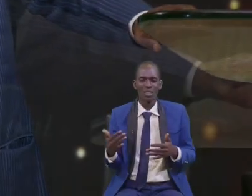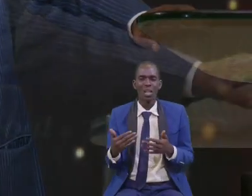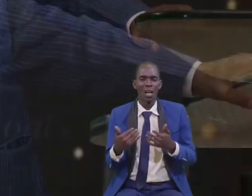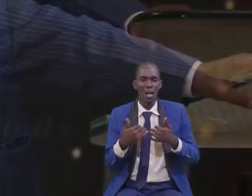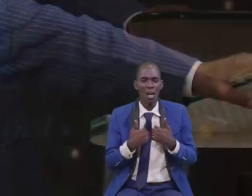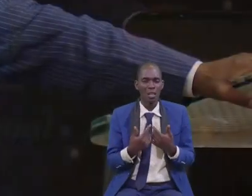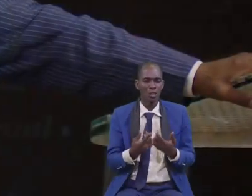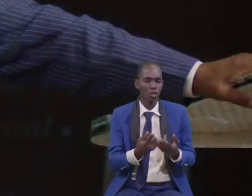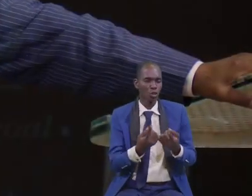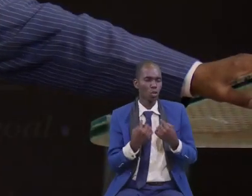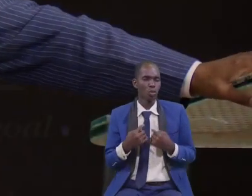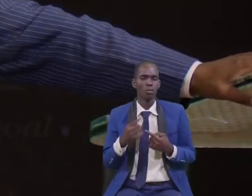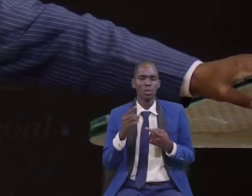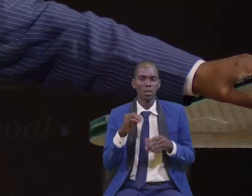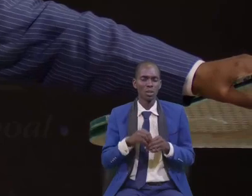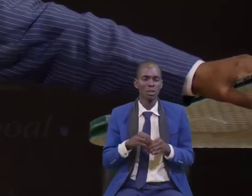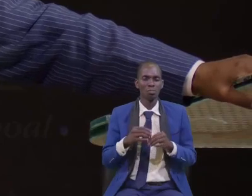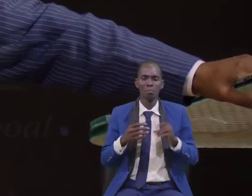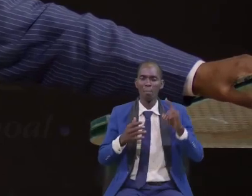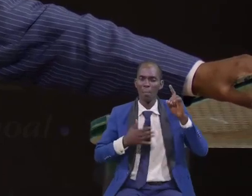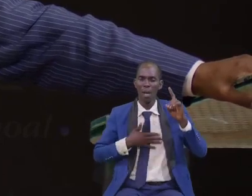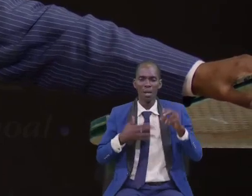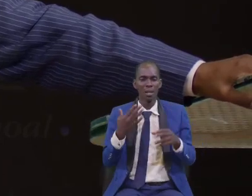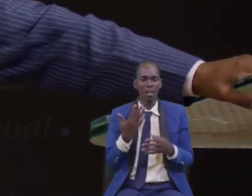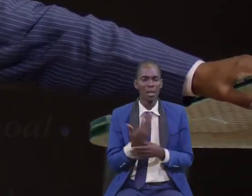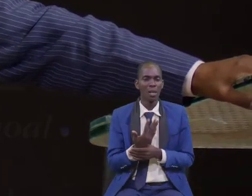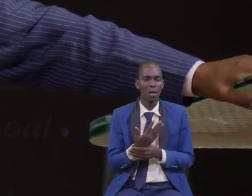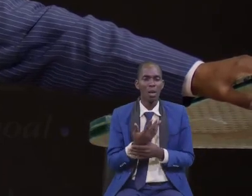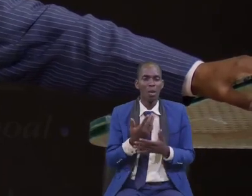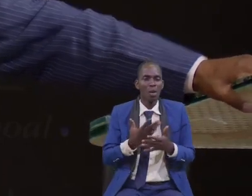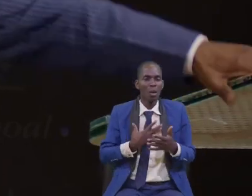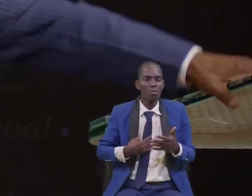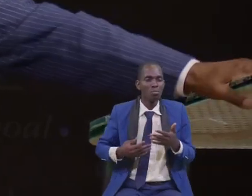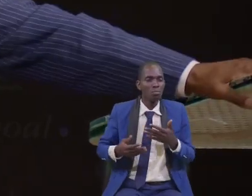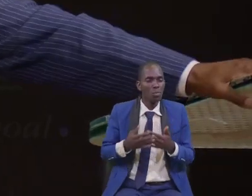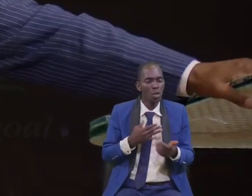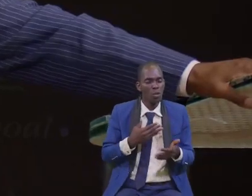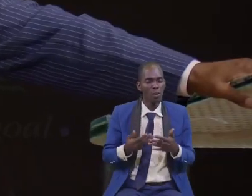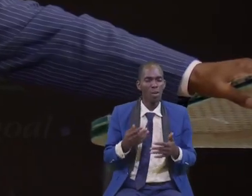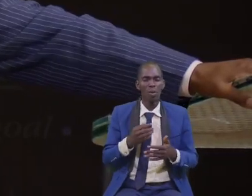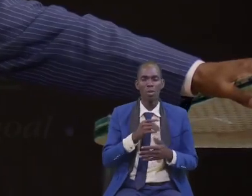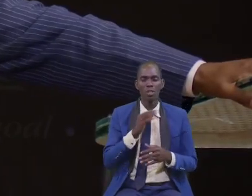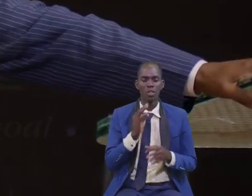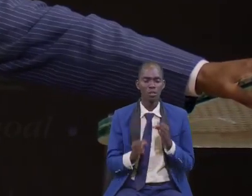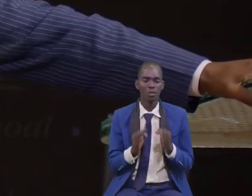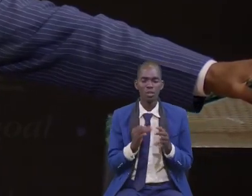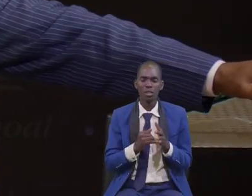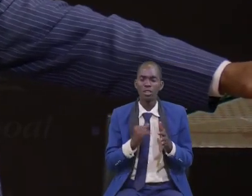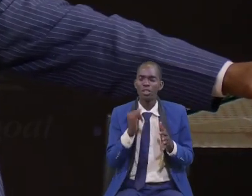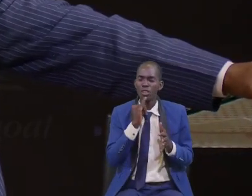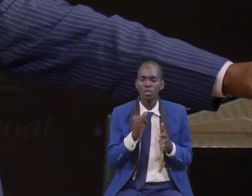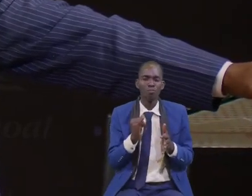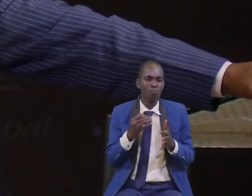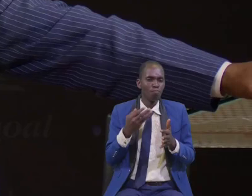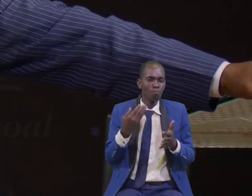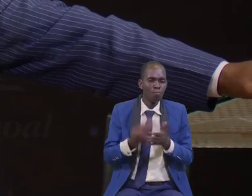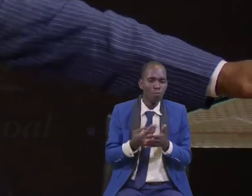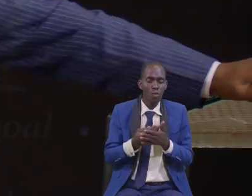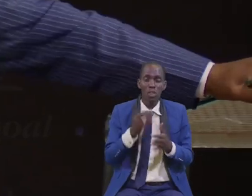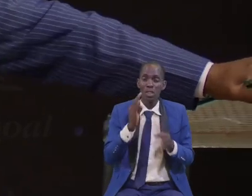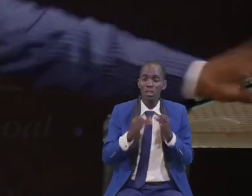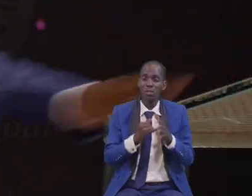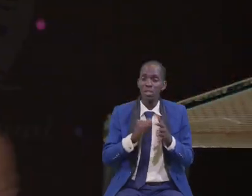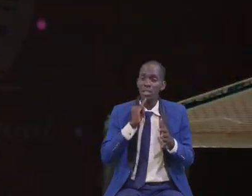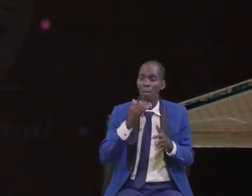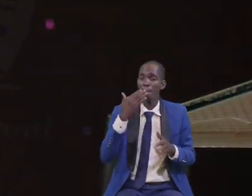in my hand. And whatever money comes, if it is blood money, I reject.